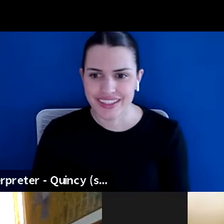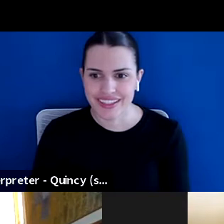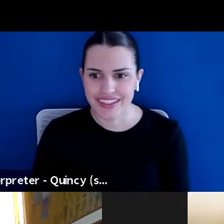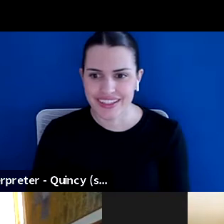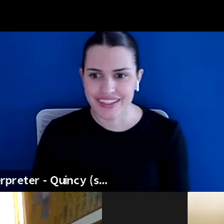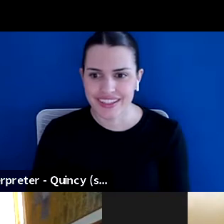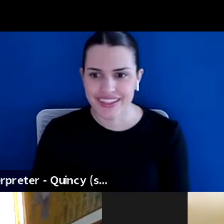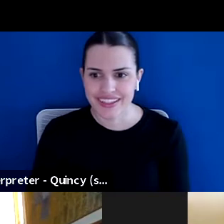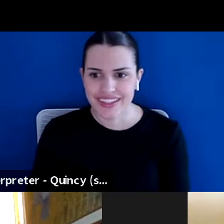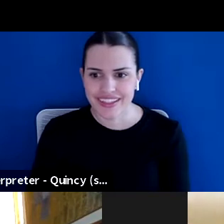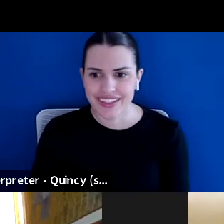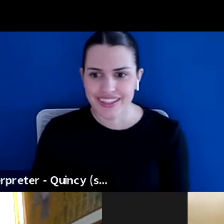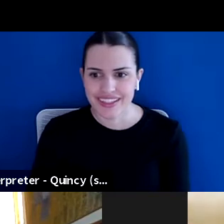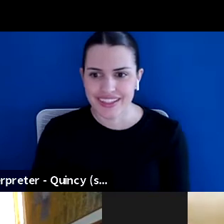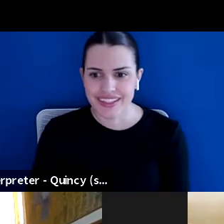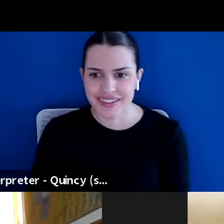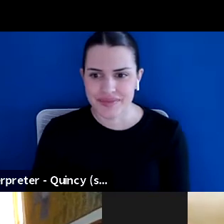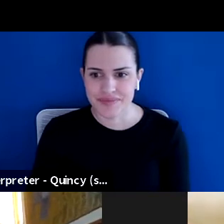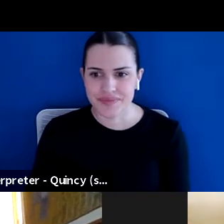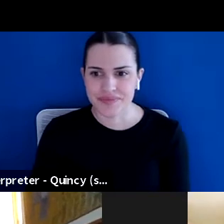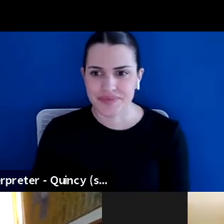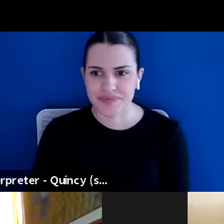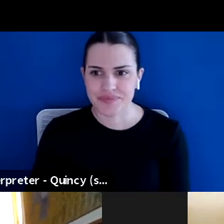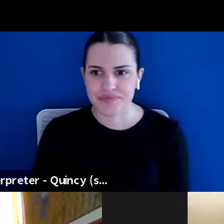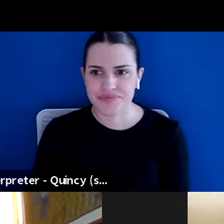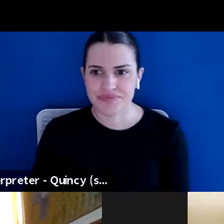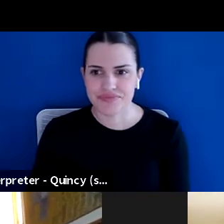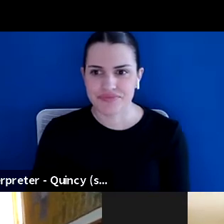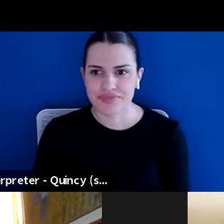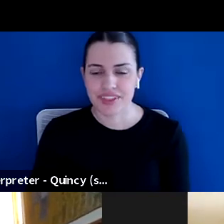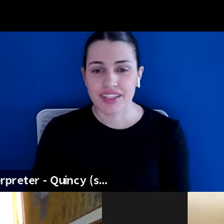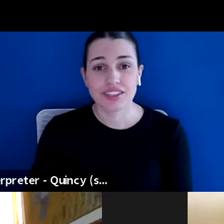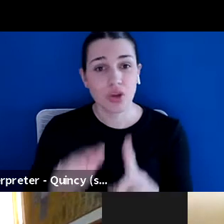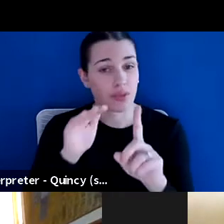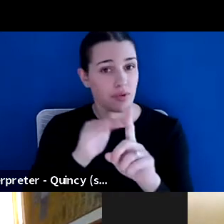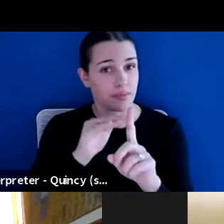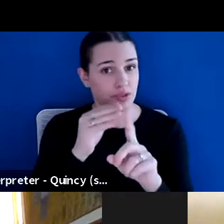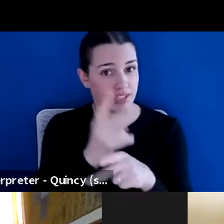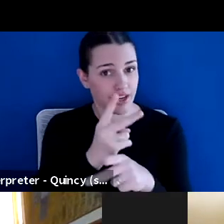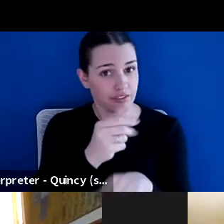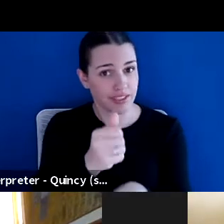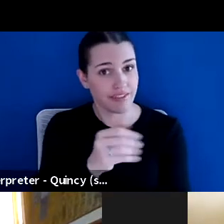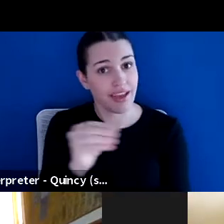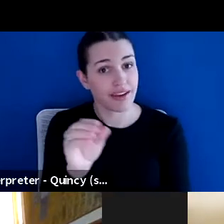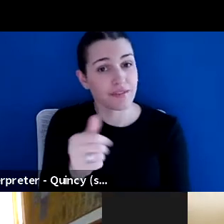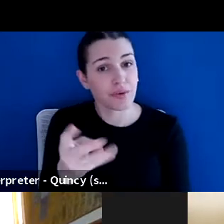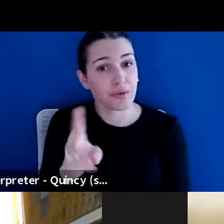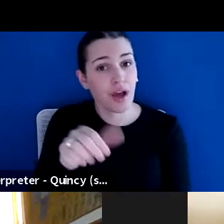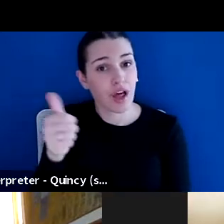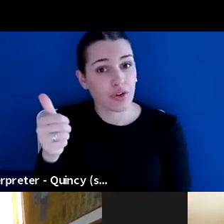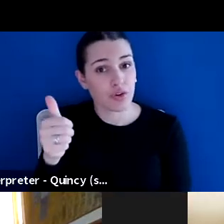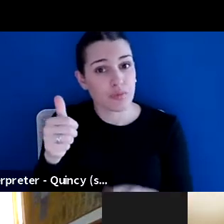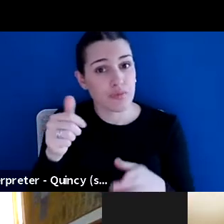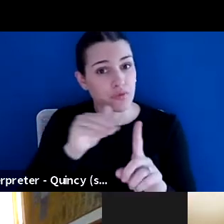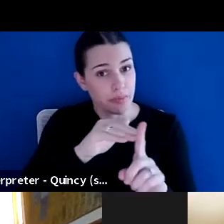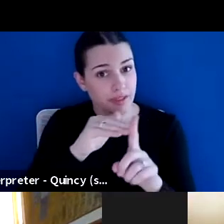So a few other reminders in addition to the prompt to take care of yourself is just some things that writing comes